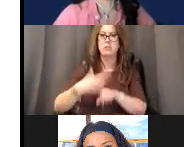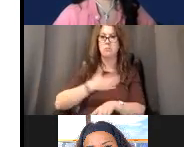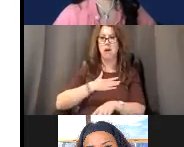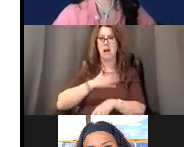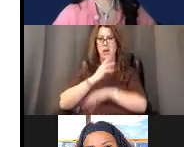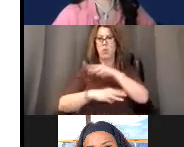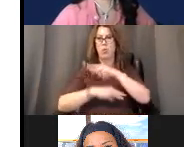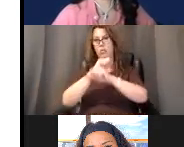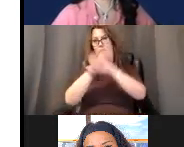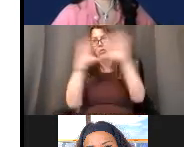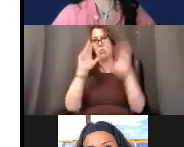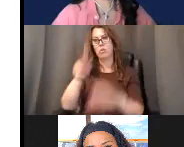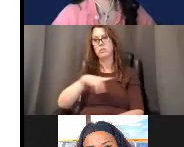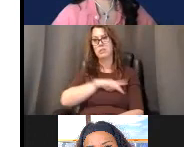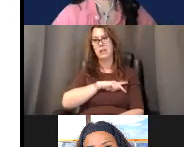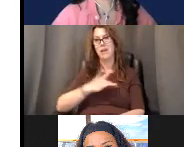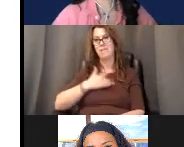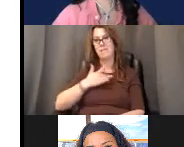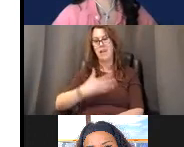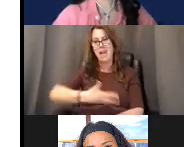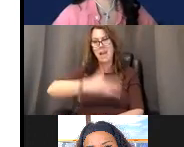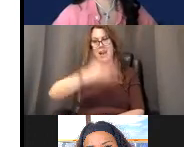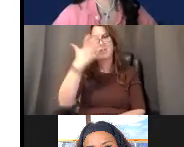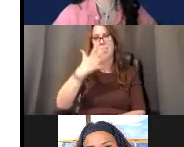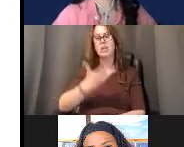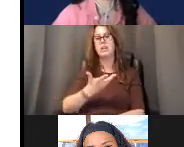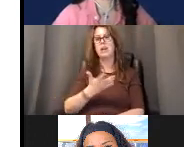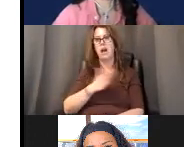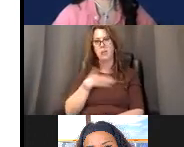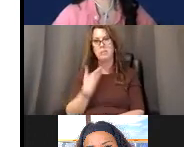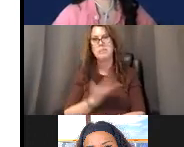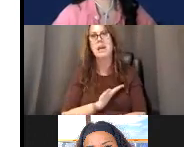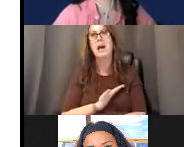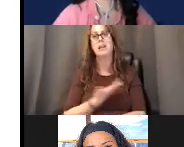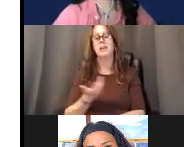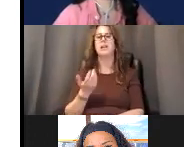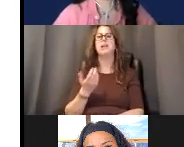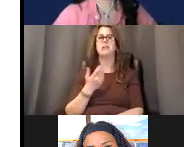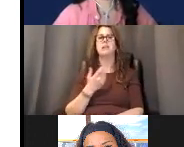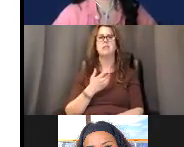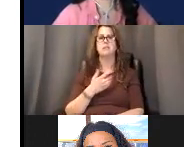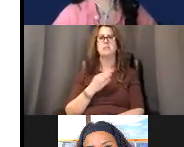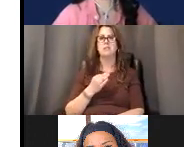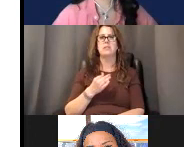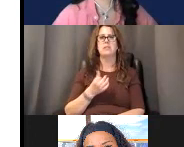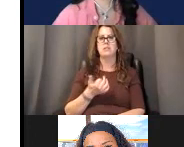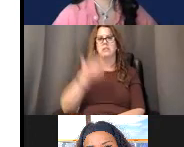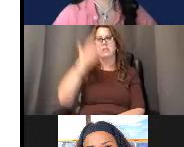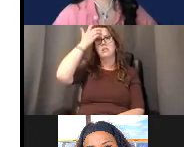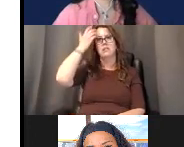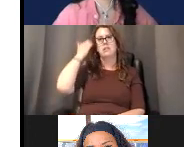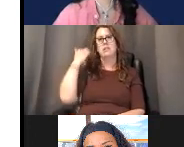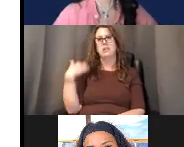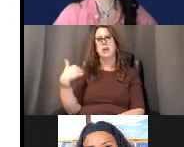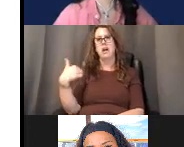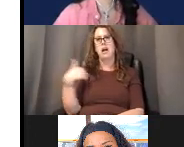guilty, and upset. So for a lot, I'm going to make a generalization just for first, and it's my facilitator's license, I'm allowed